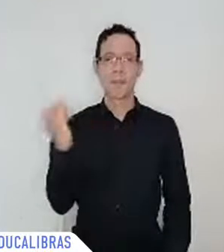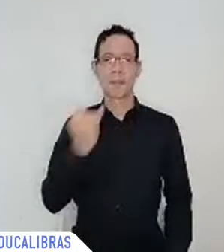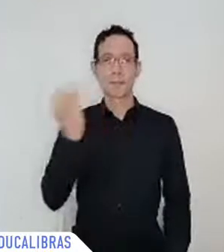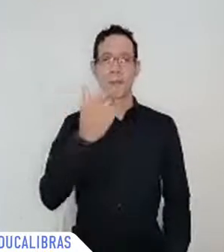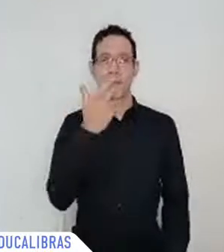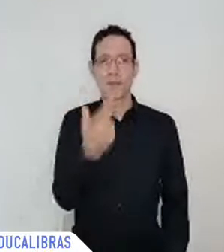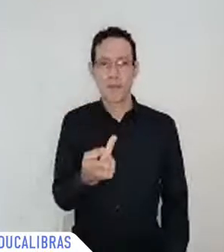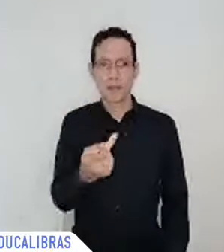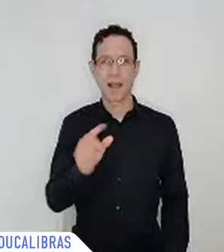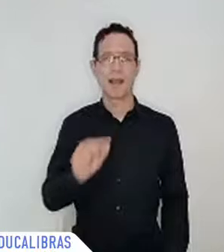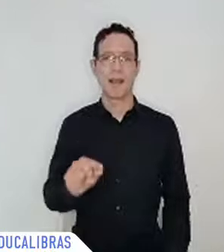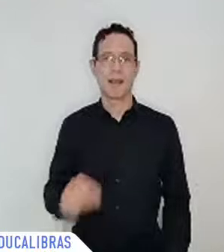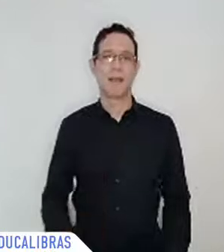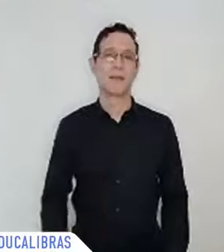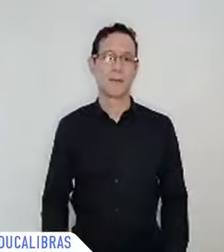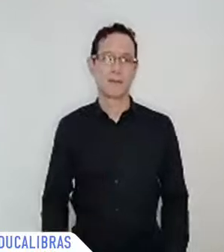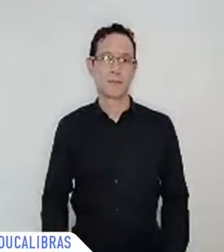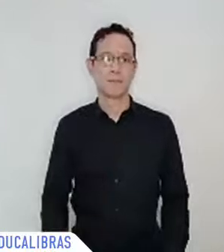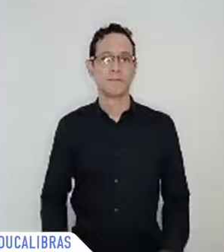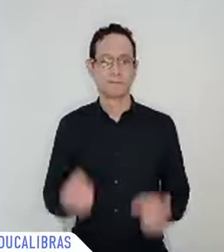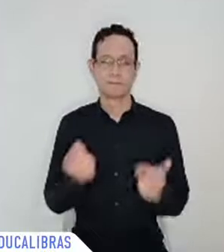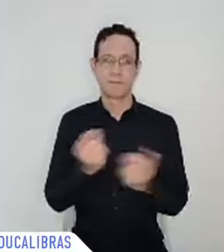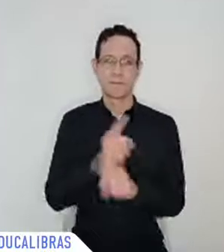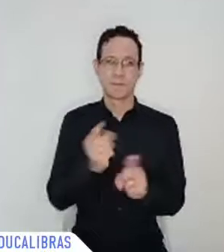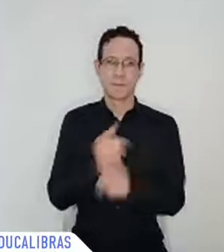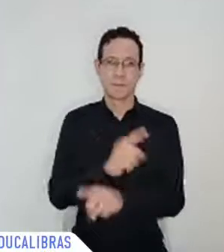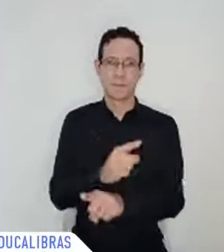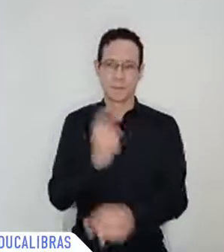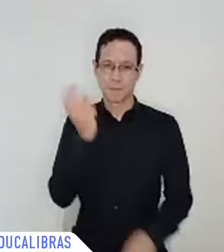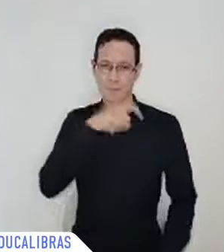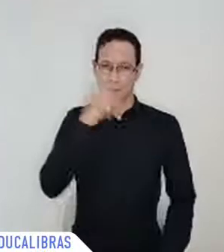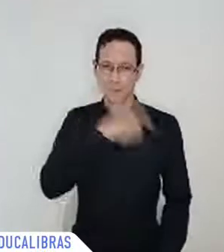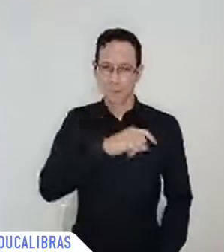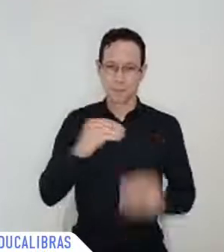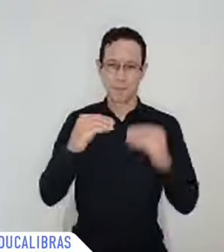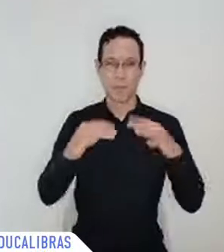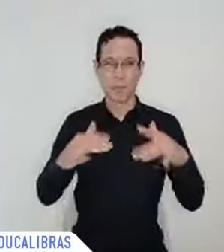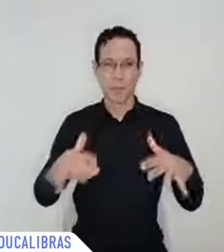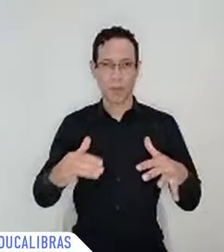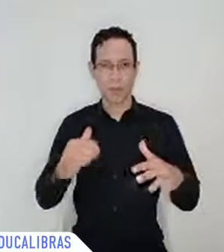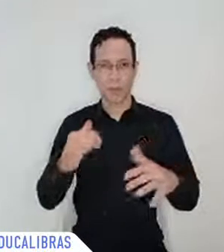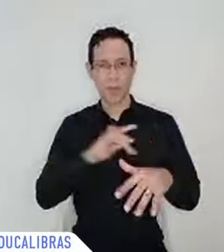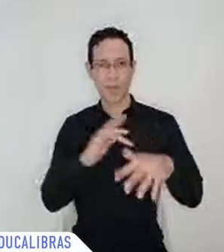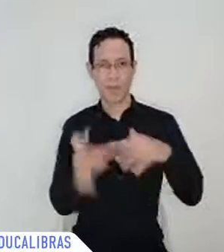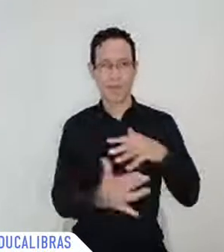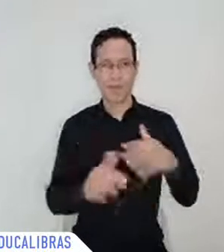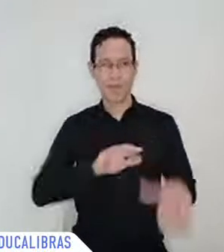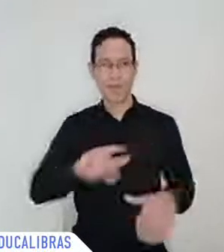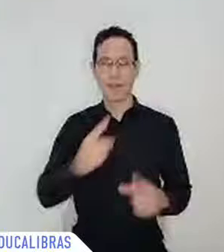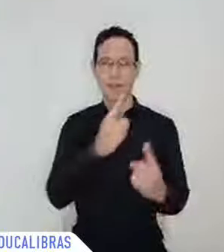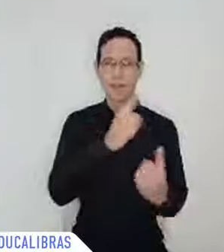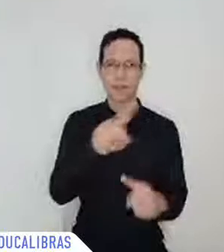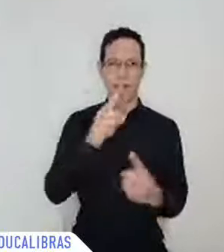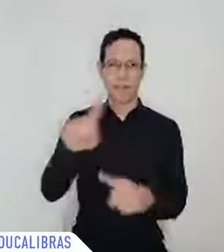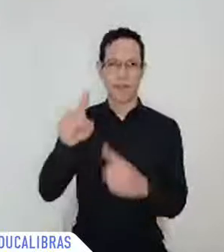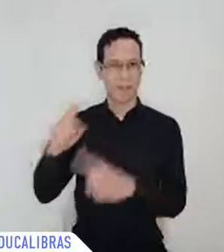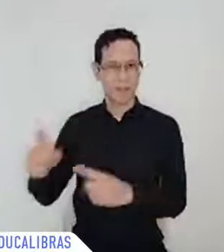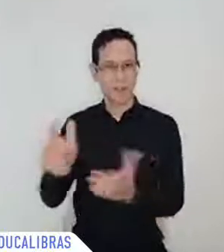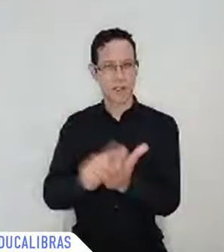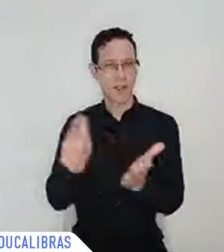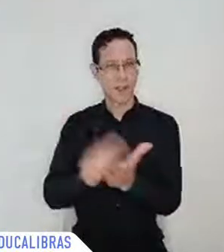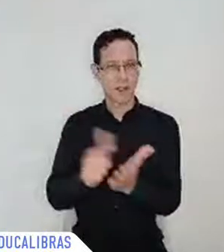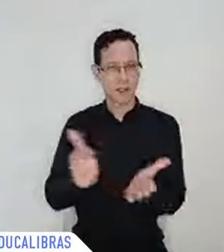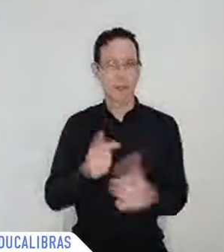to regain this trust. But the violence and disinformation